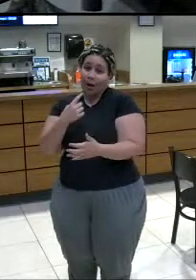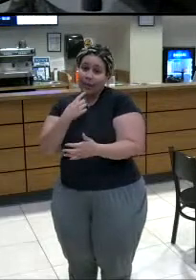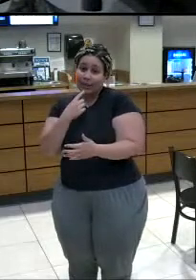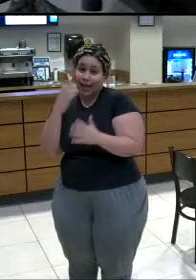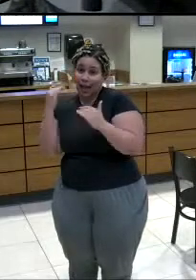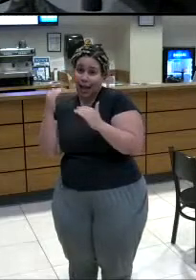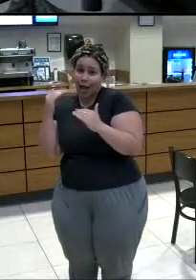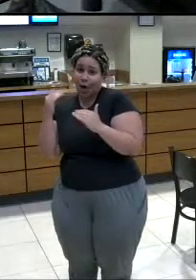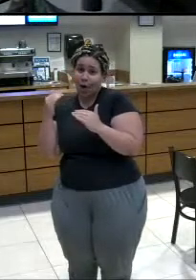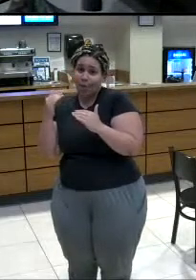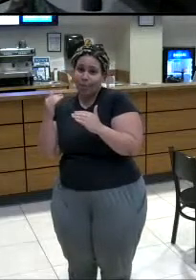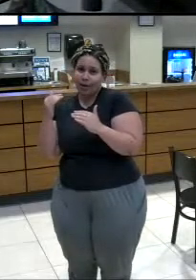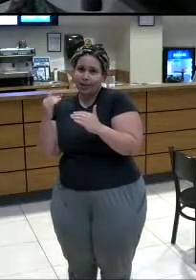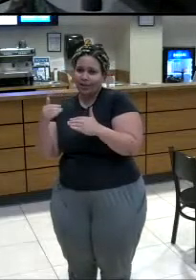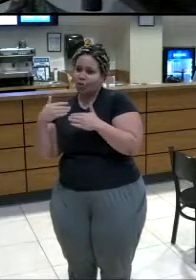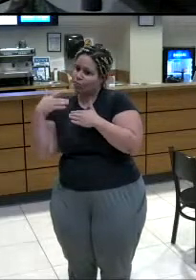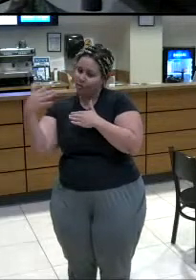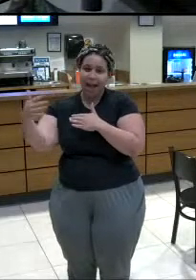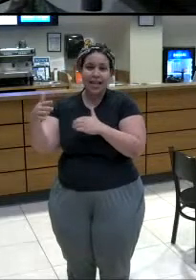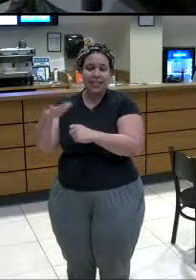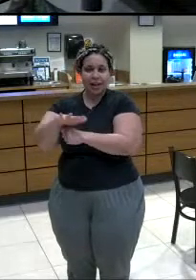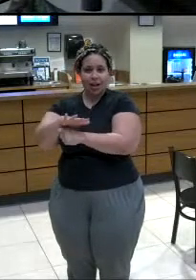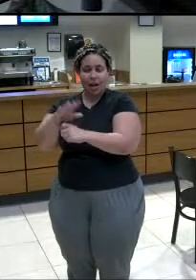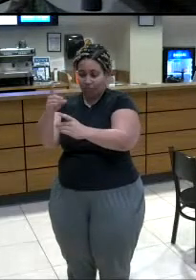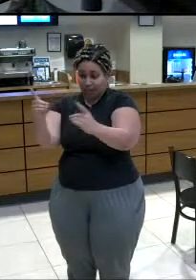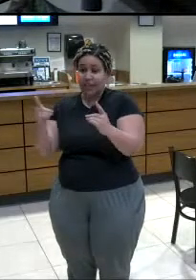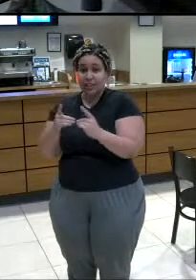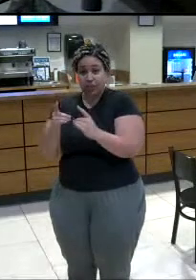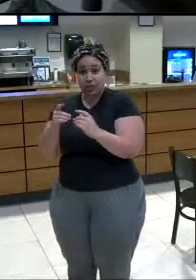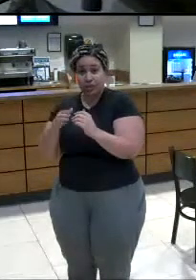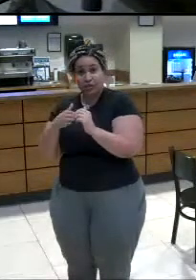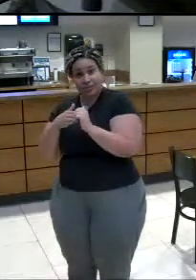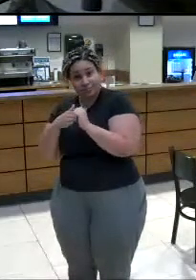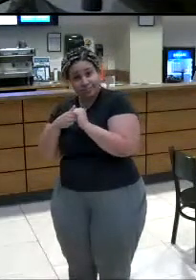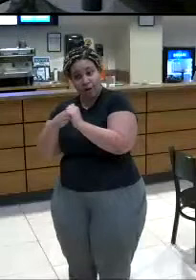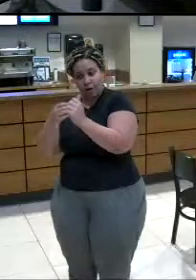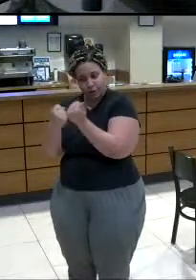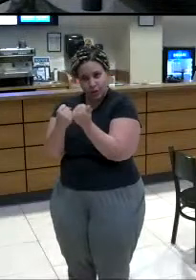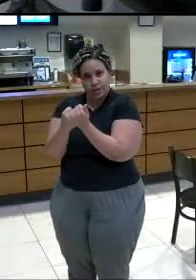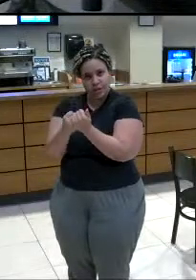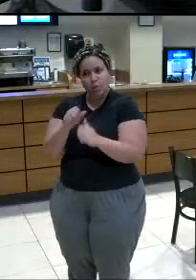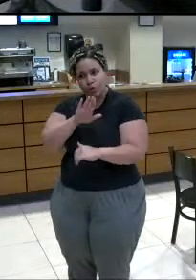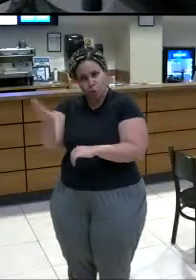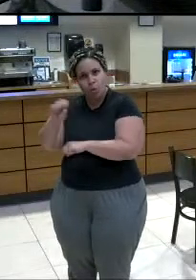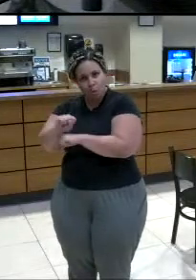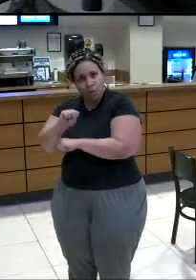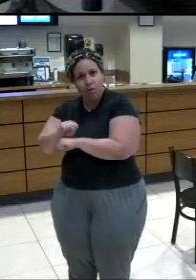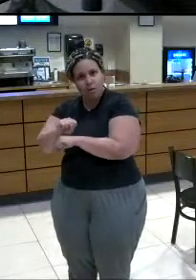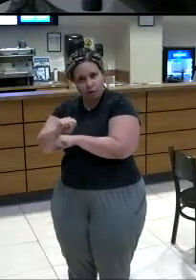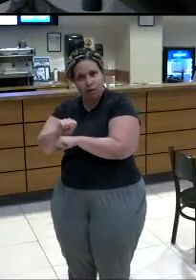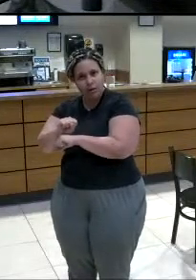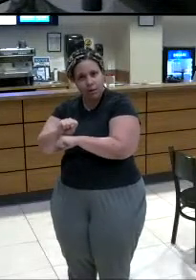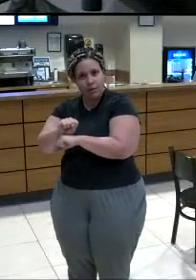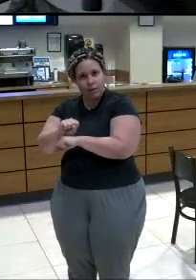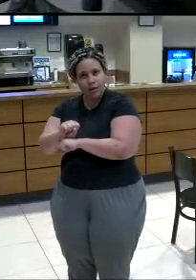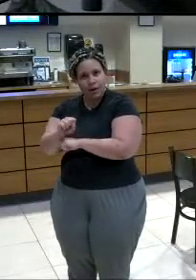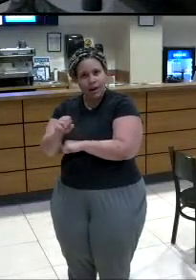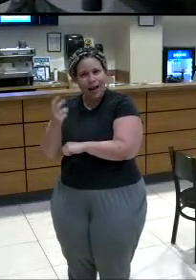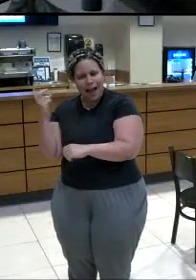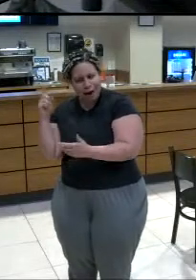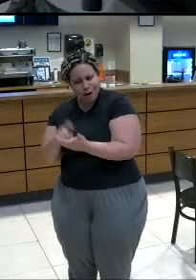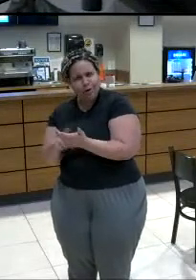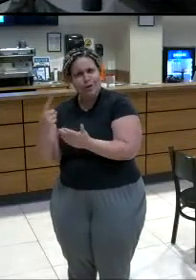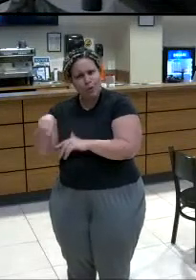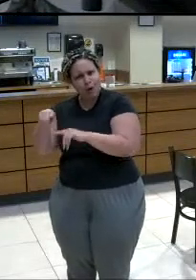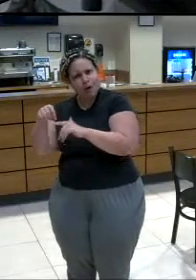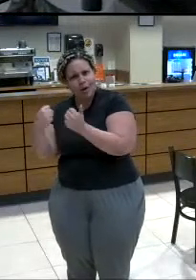the district kind of follows y'all's lead. And what you just said is that y'all are kind of leaning on each other. I hope that at some point we can get to the